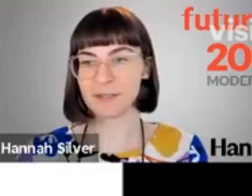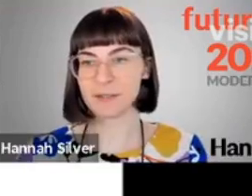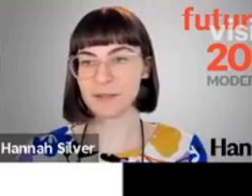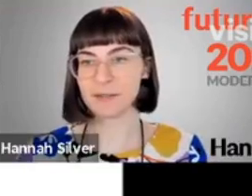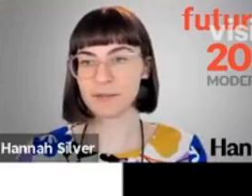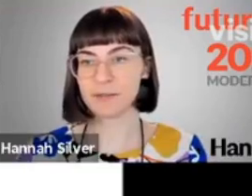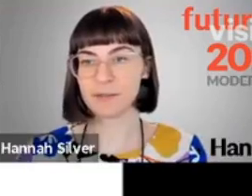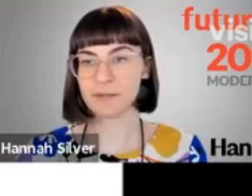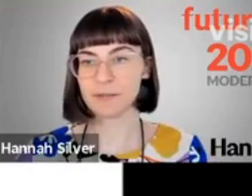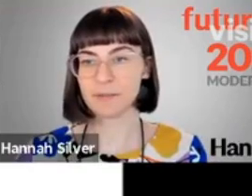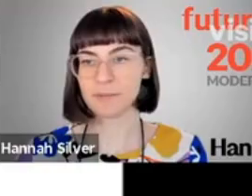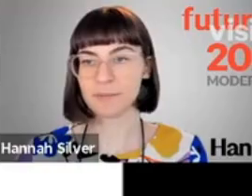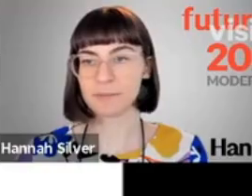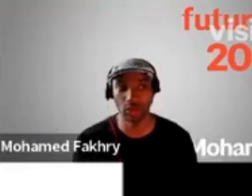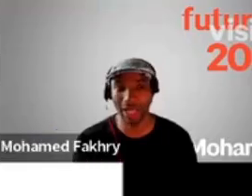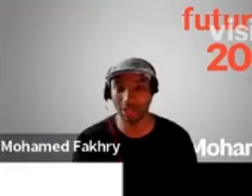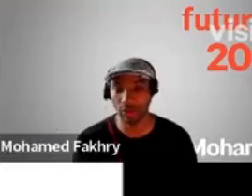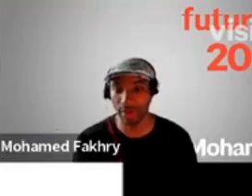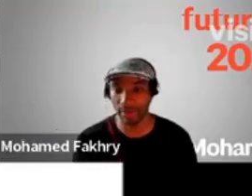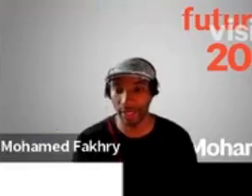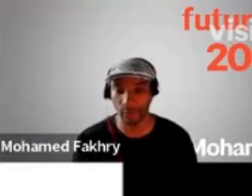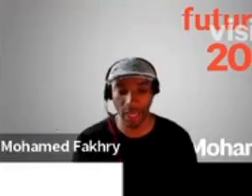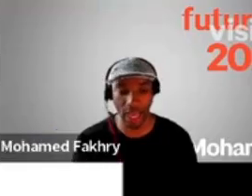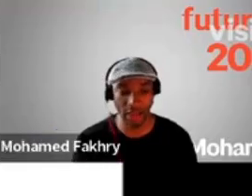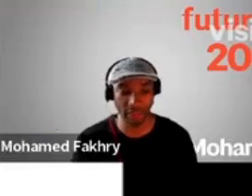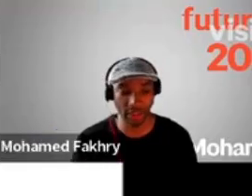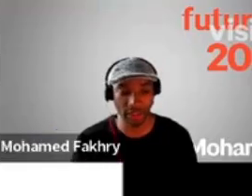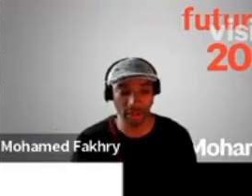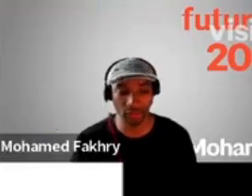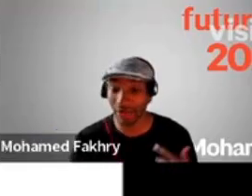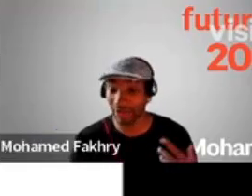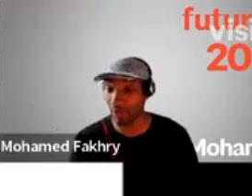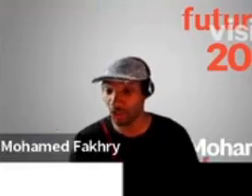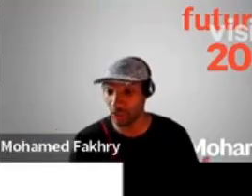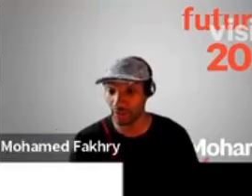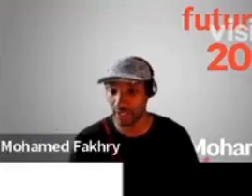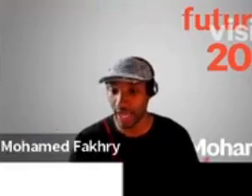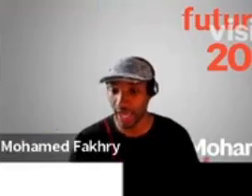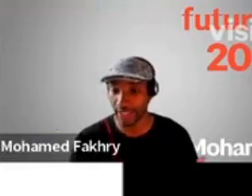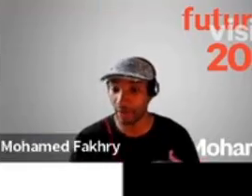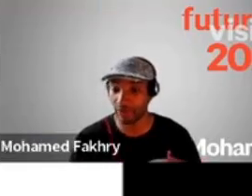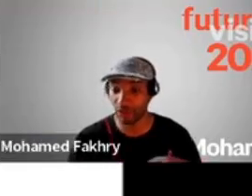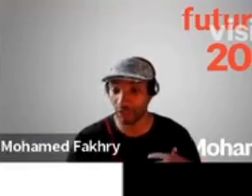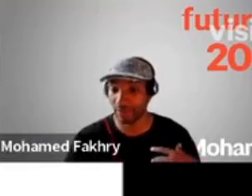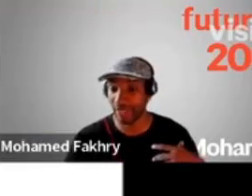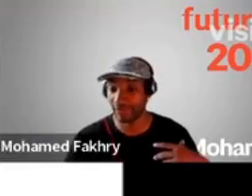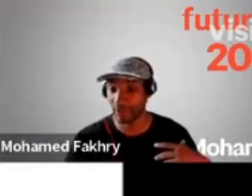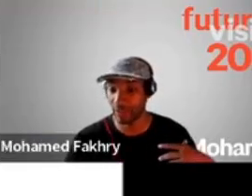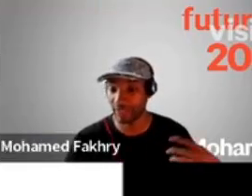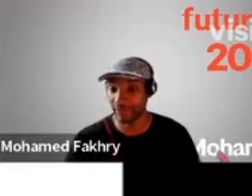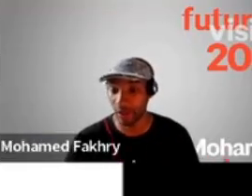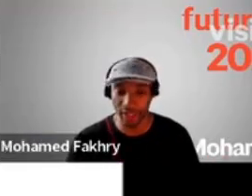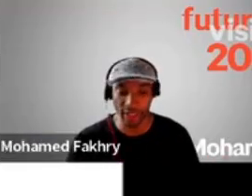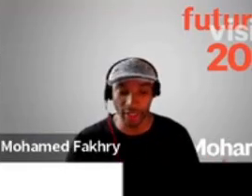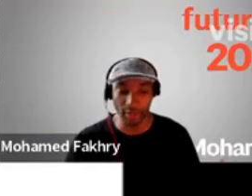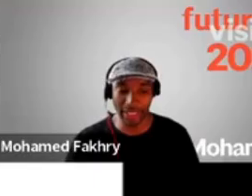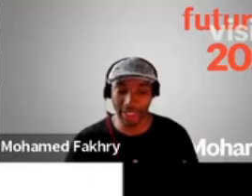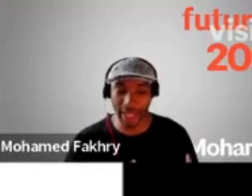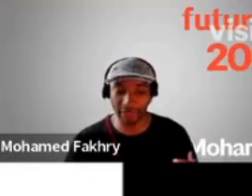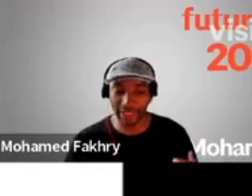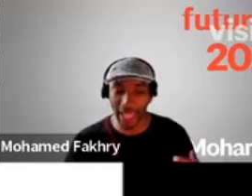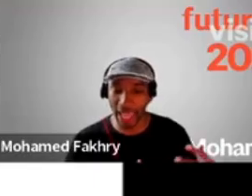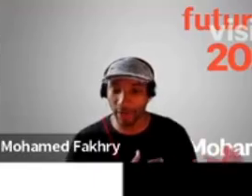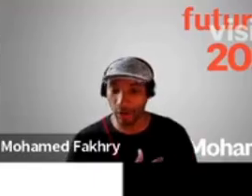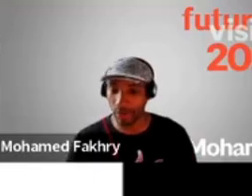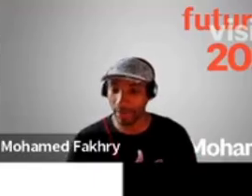And I think that's important, because as human beings we have emotions, and emotions manifest in different ways. But at